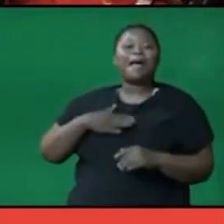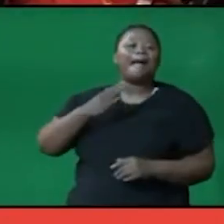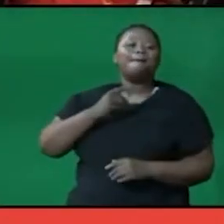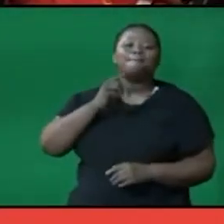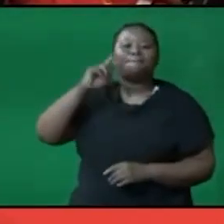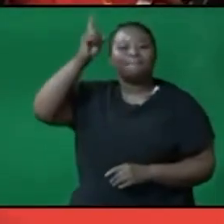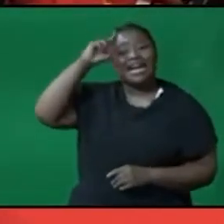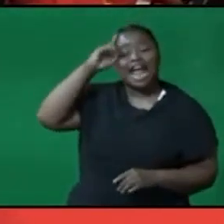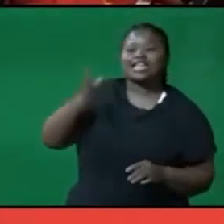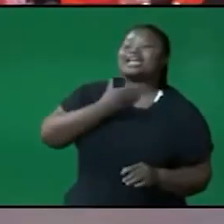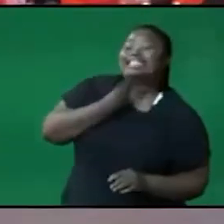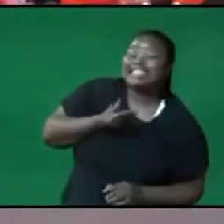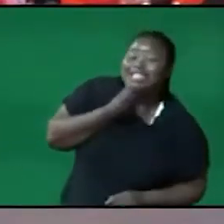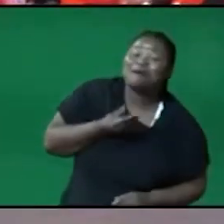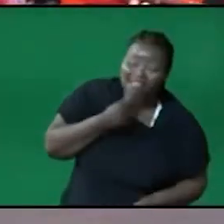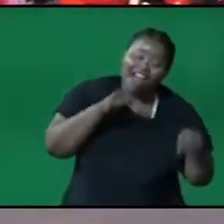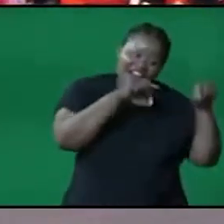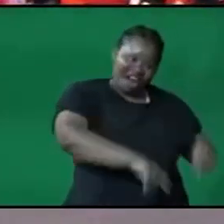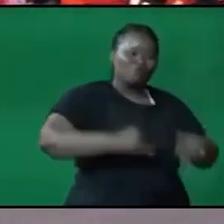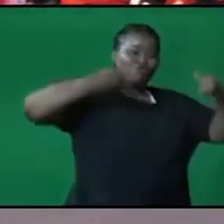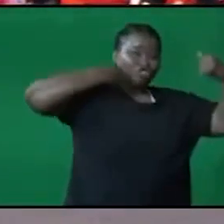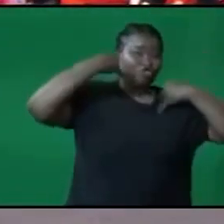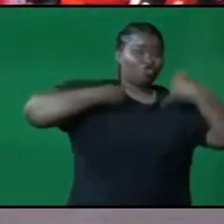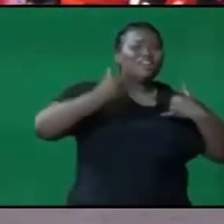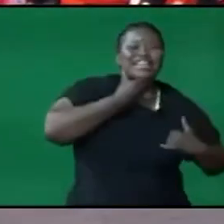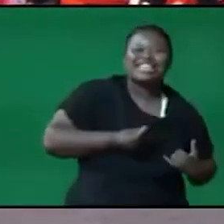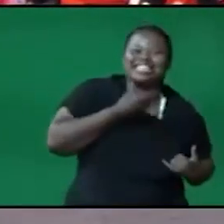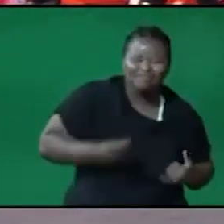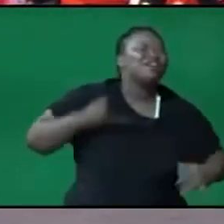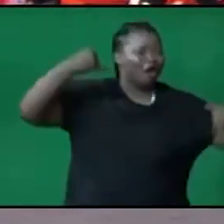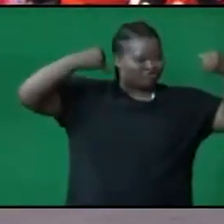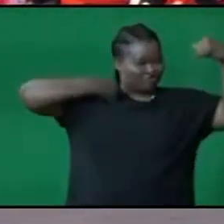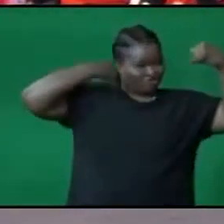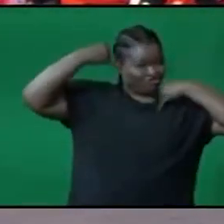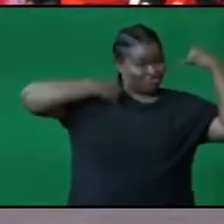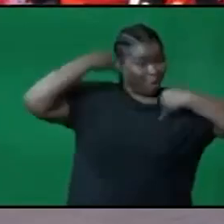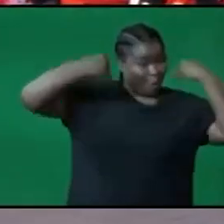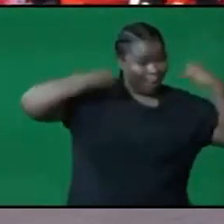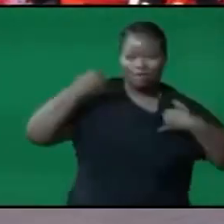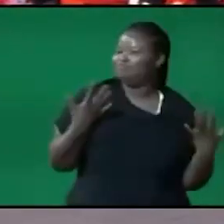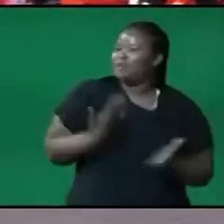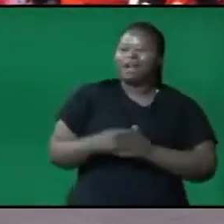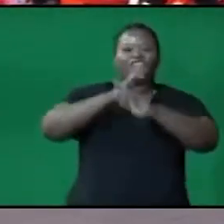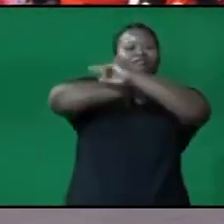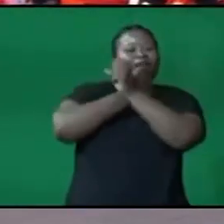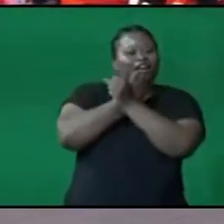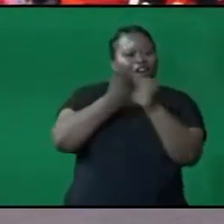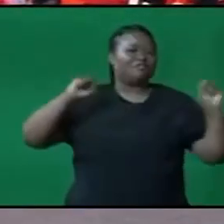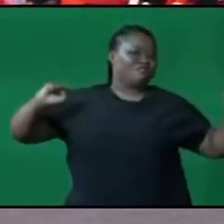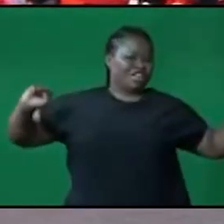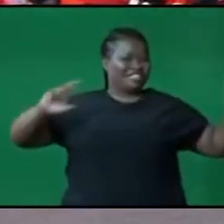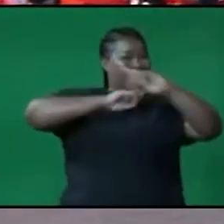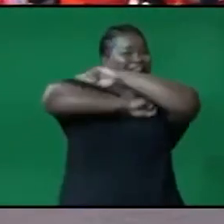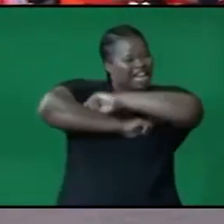Christmas na ro ke phina ka Christmas ro nyakalala ra naba maoto ra se